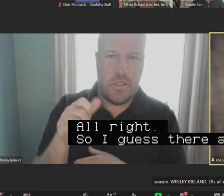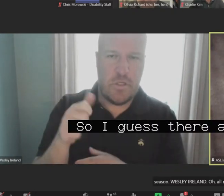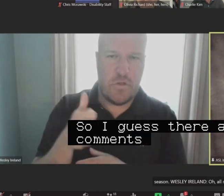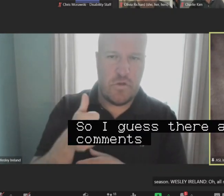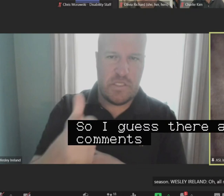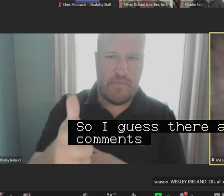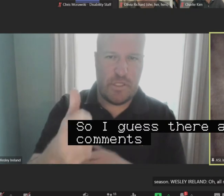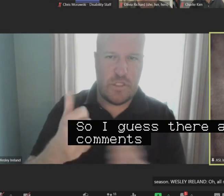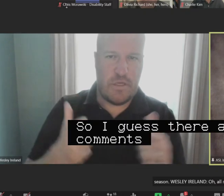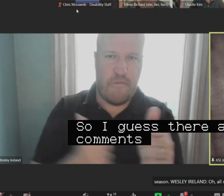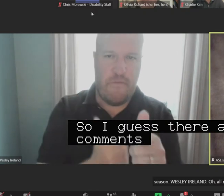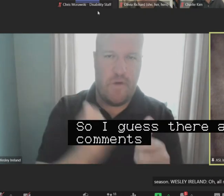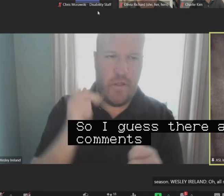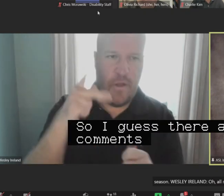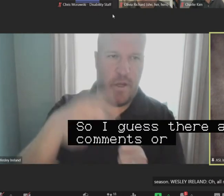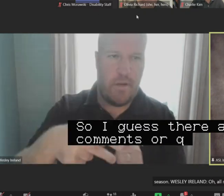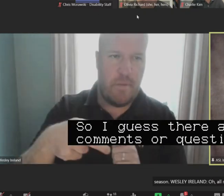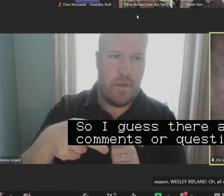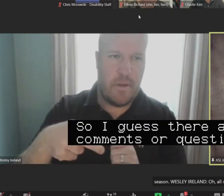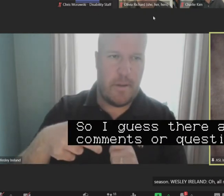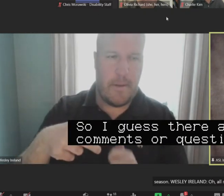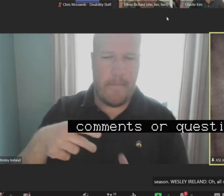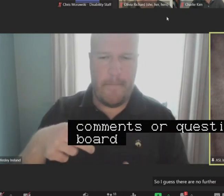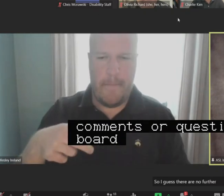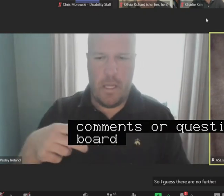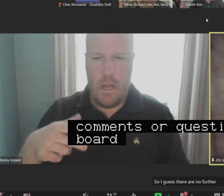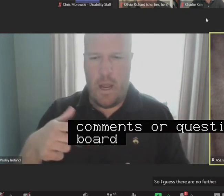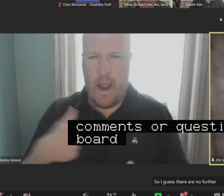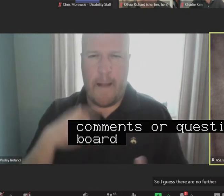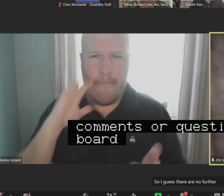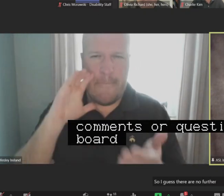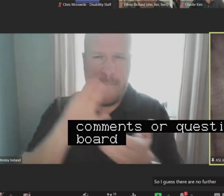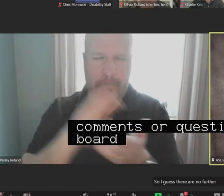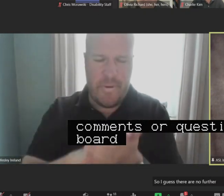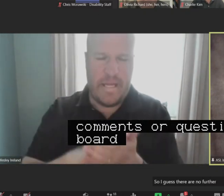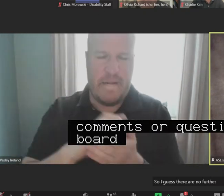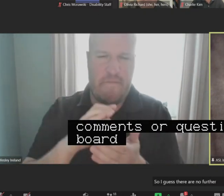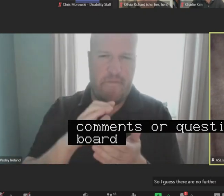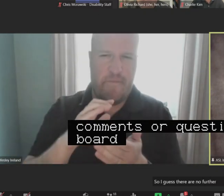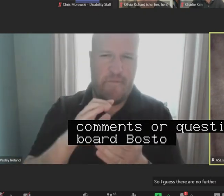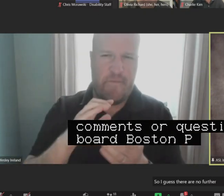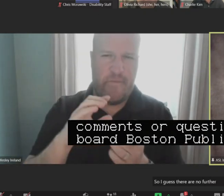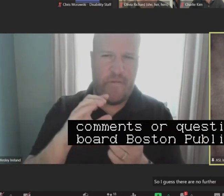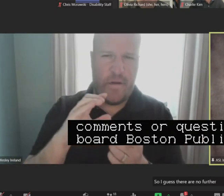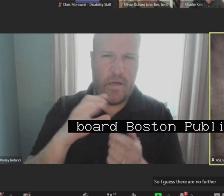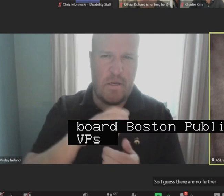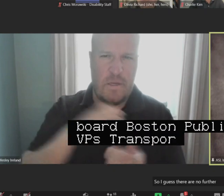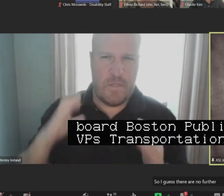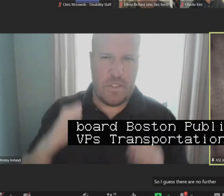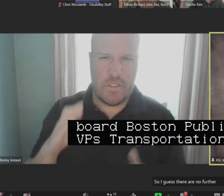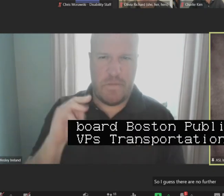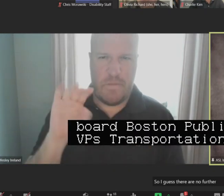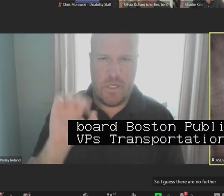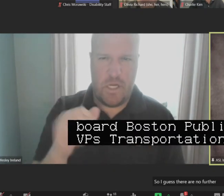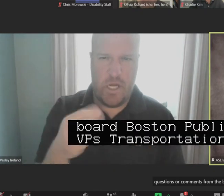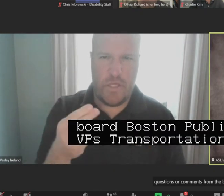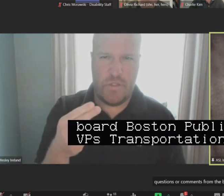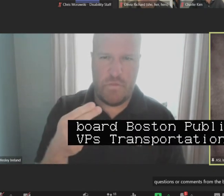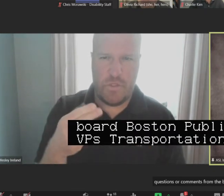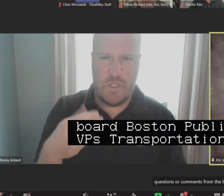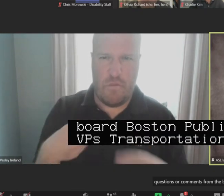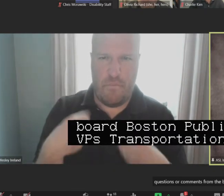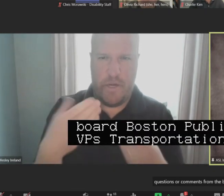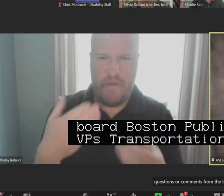Boston Public Schools, BPS Transportation, and the follow-up for that. I believe